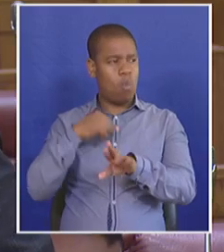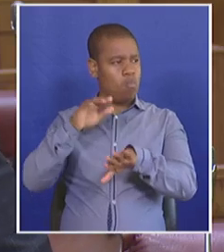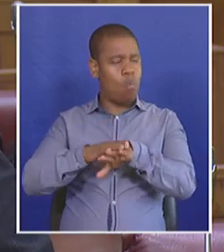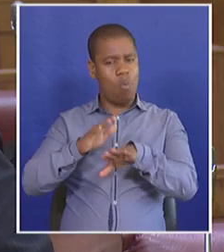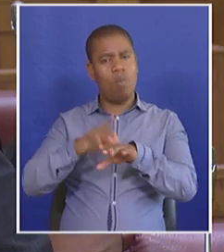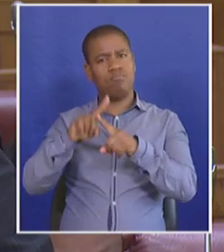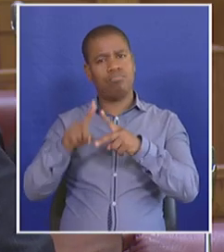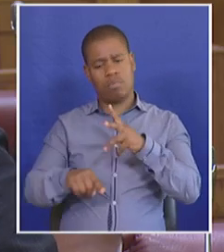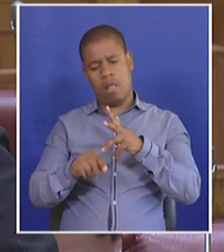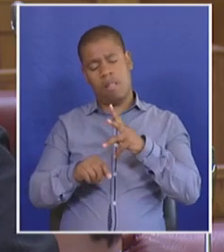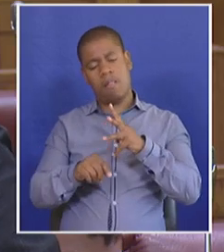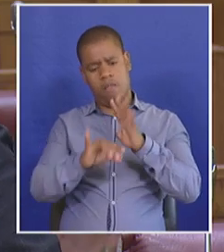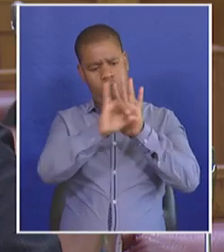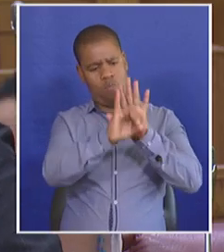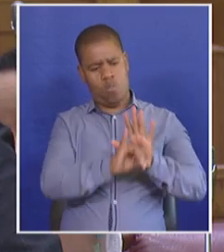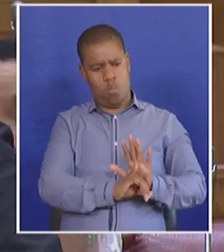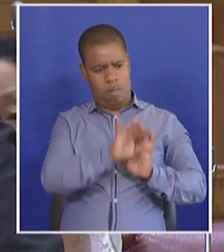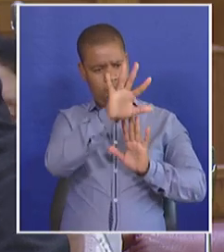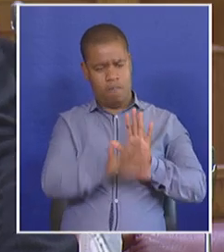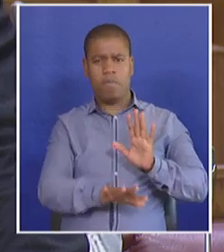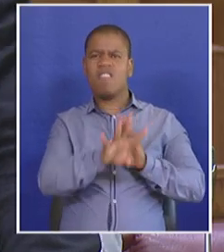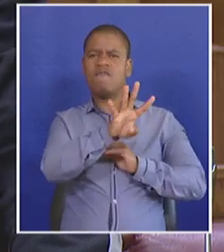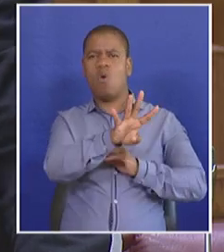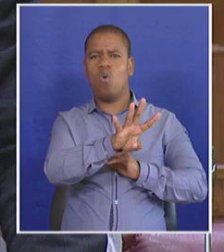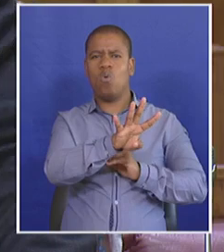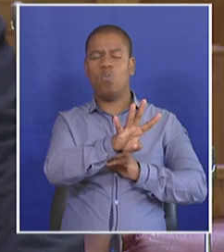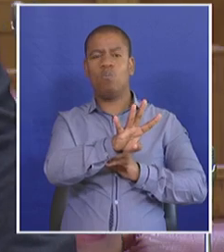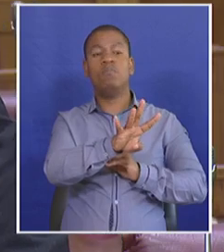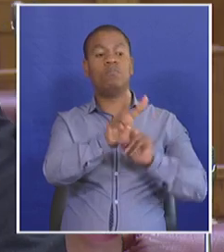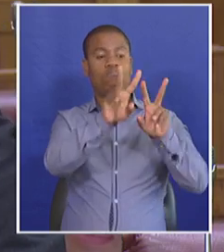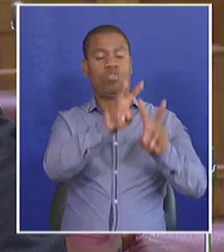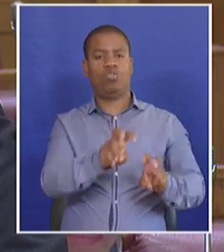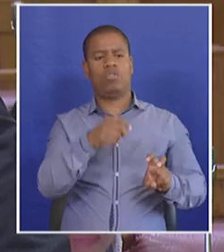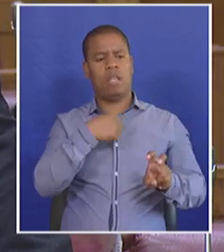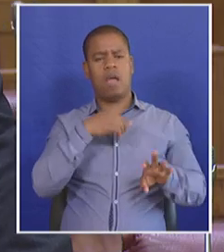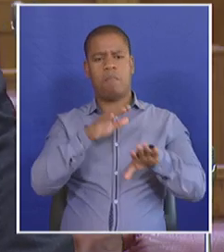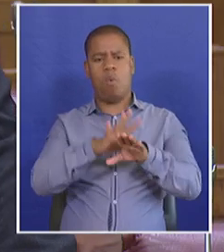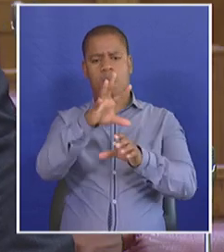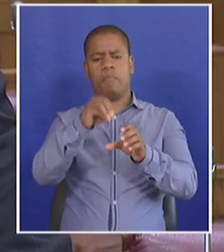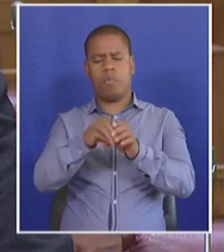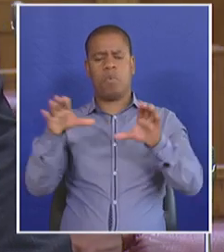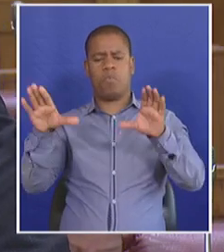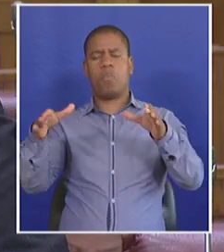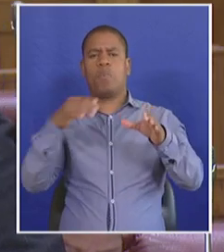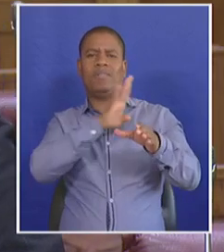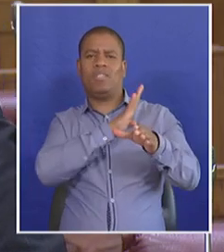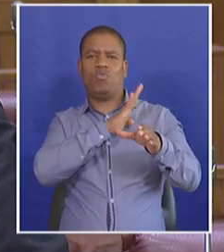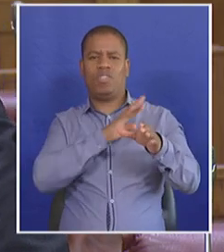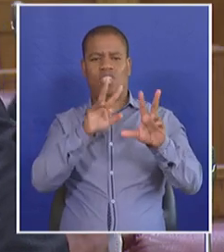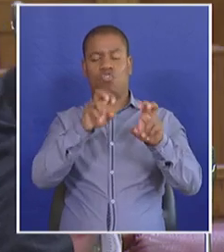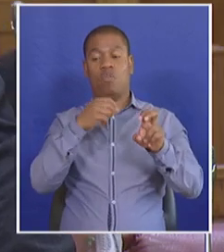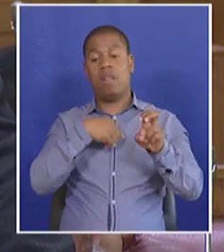these 4 identified issues as classified security issues and therefore queried at a later